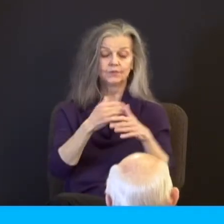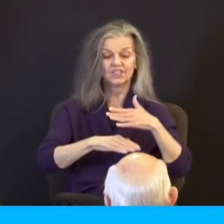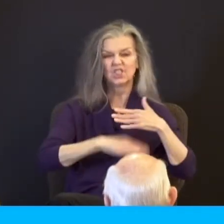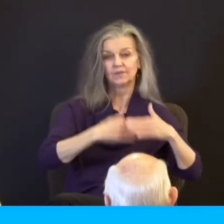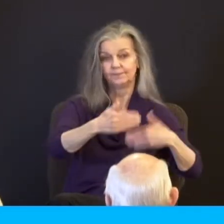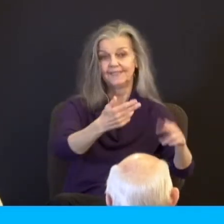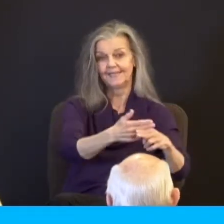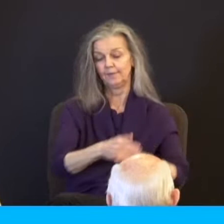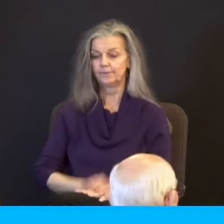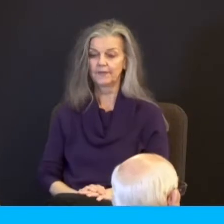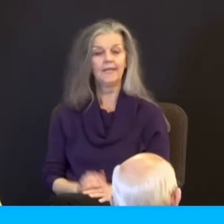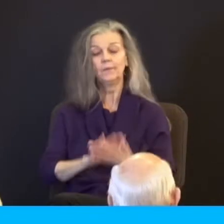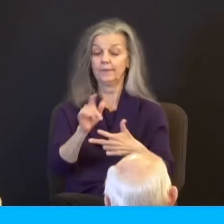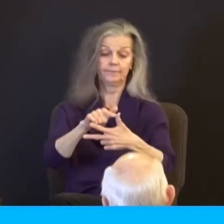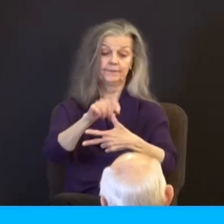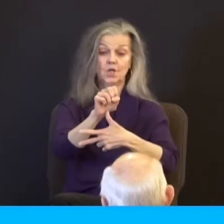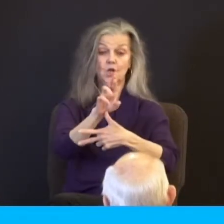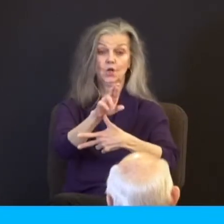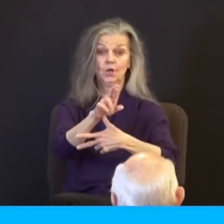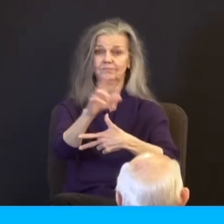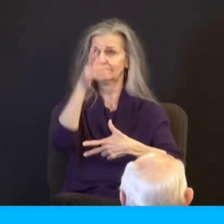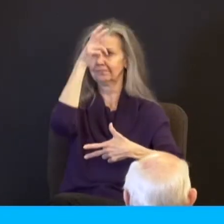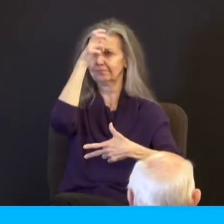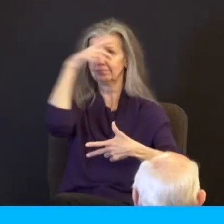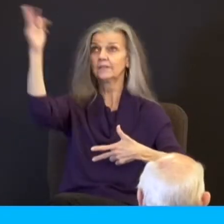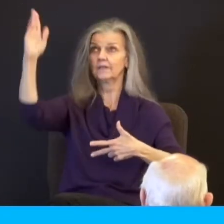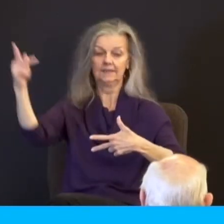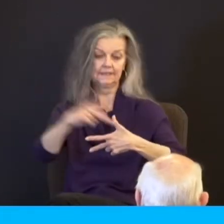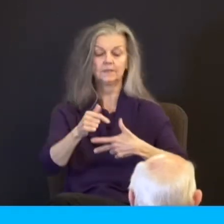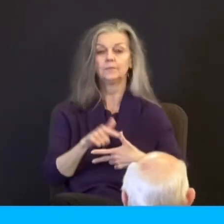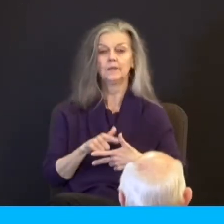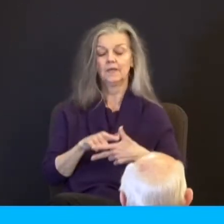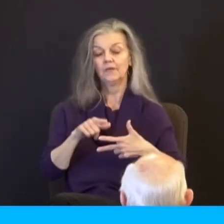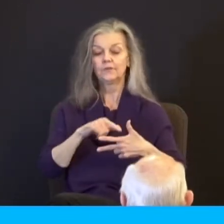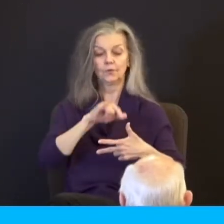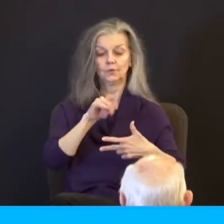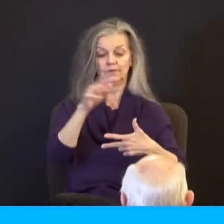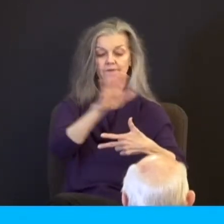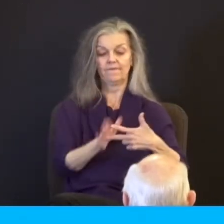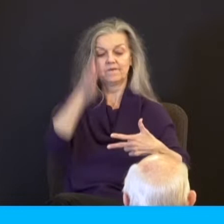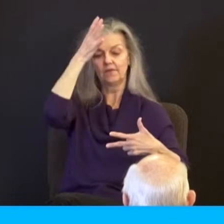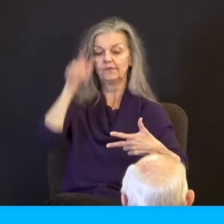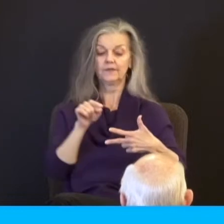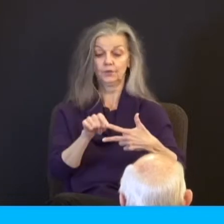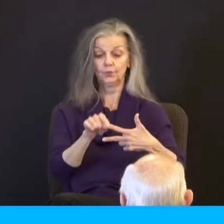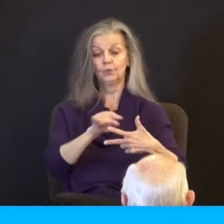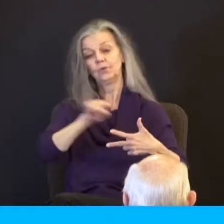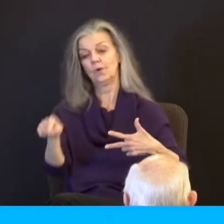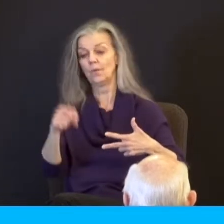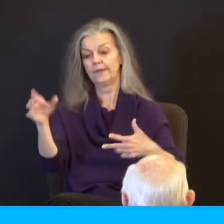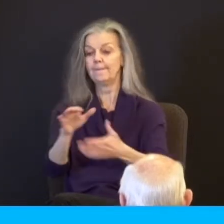so was wicked, God slew him. Verse 8, Judah said to Onan, go in unto thy brother's wife and marry her, and raise